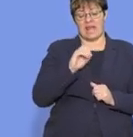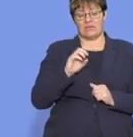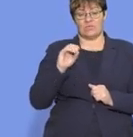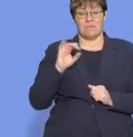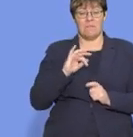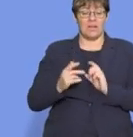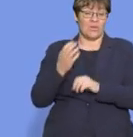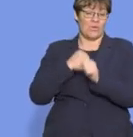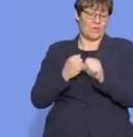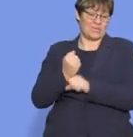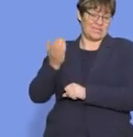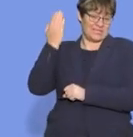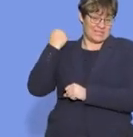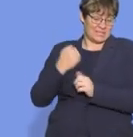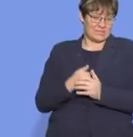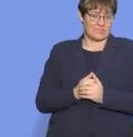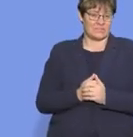$800 million years ago,